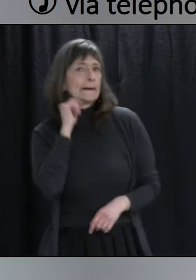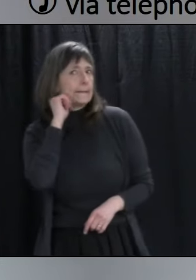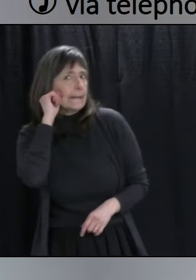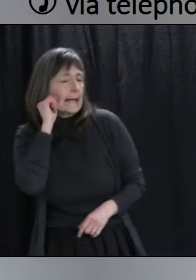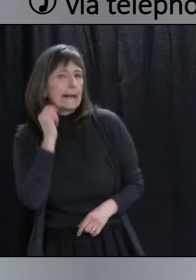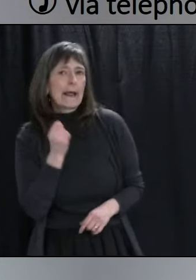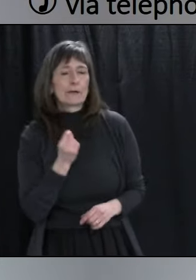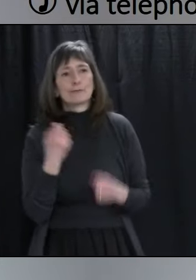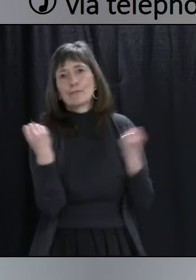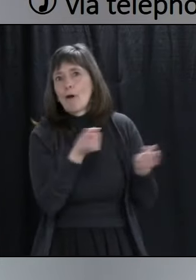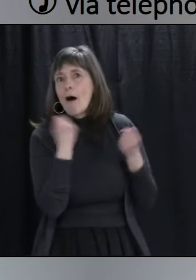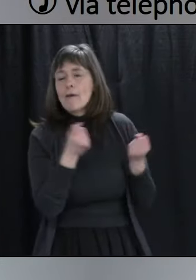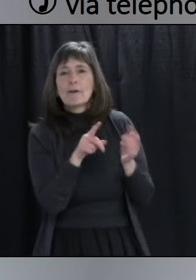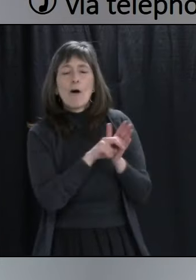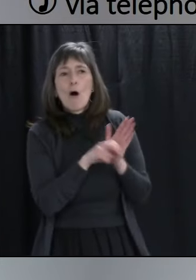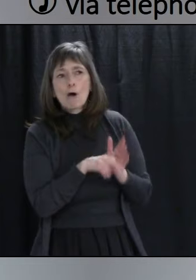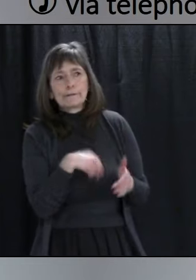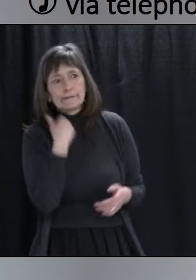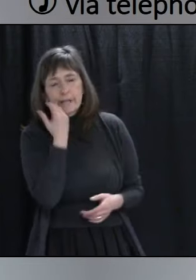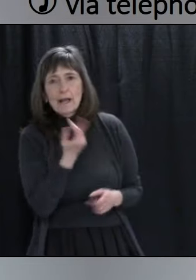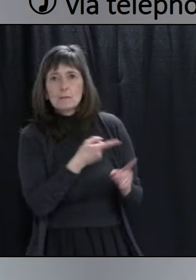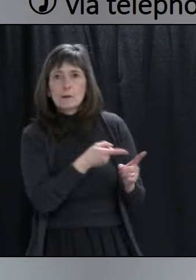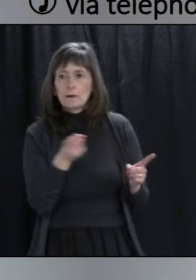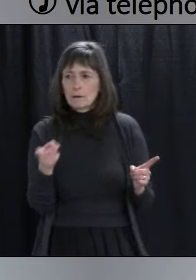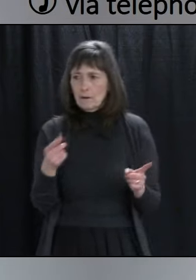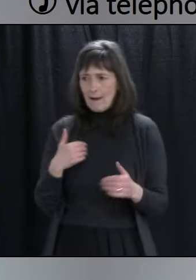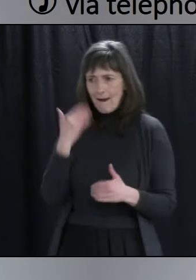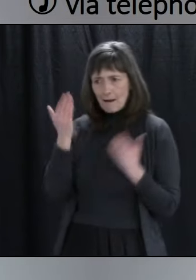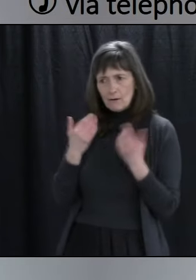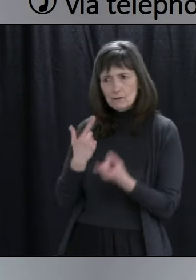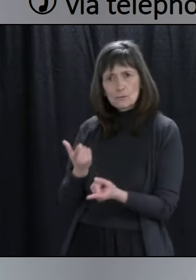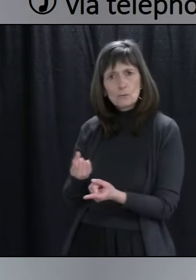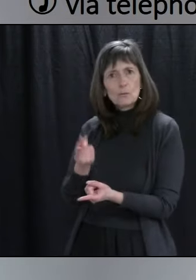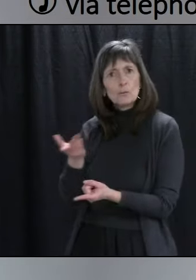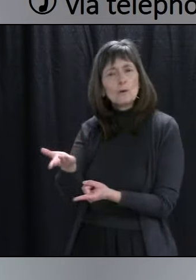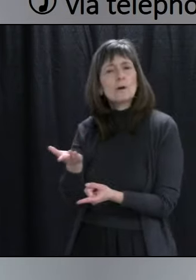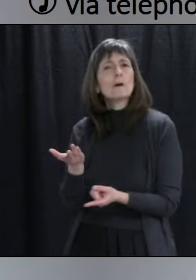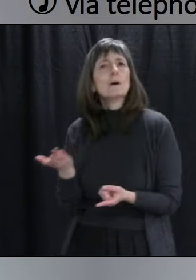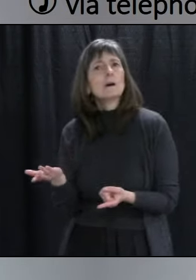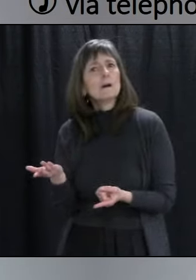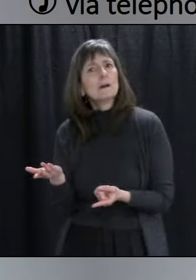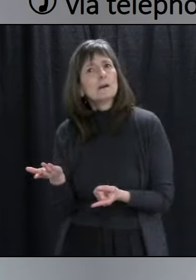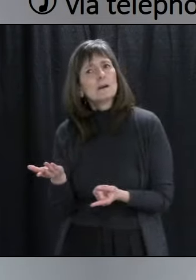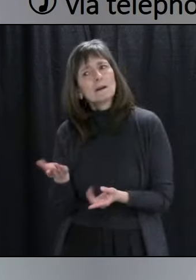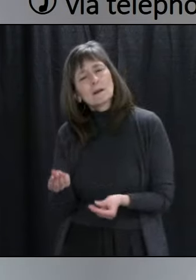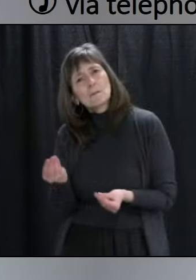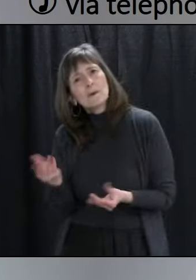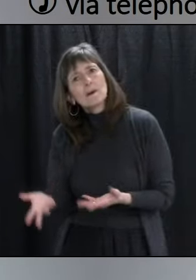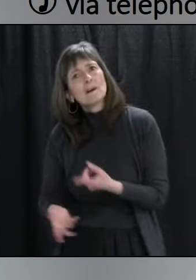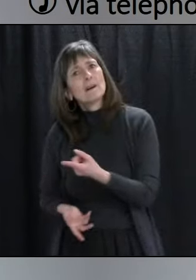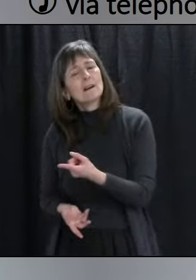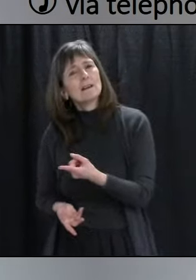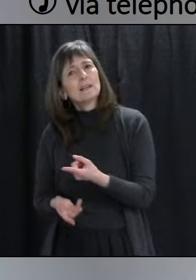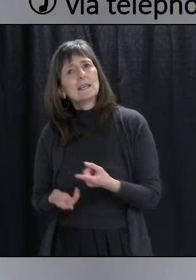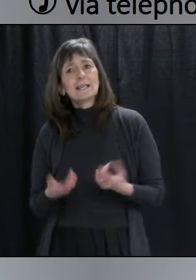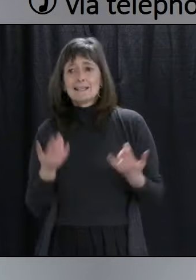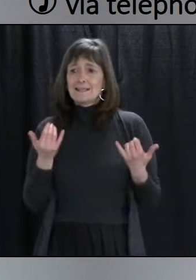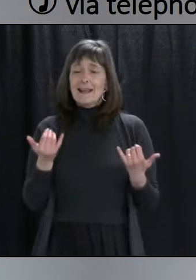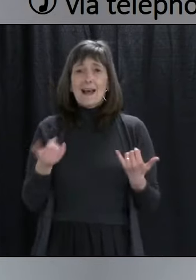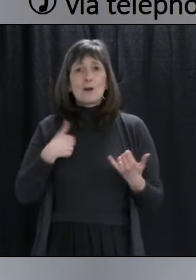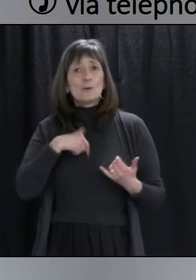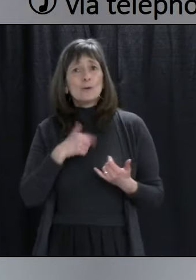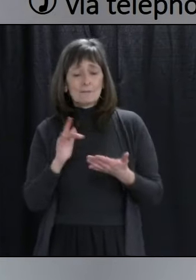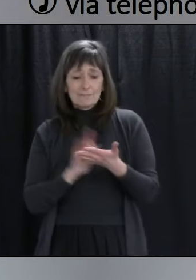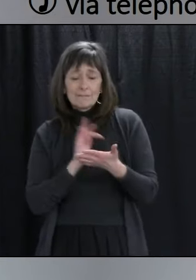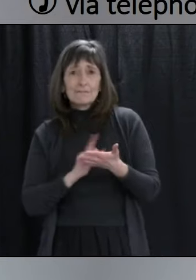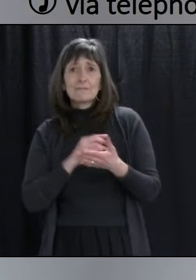from adults who should give them a better example. We've talked about social media. There is a wealth of